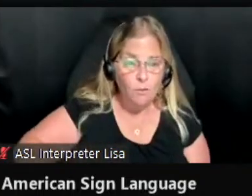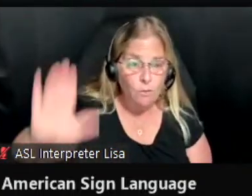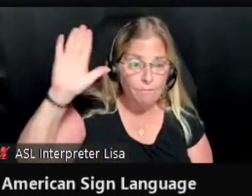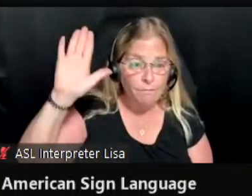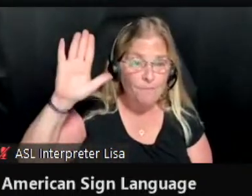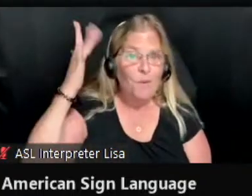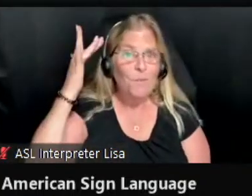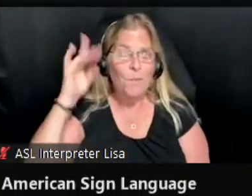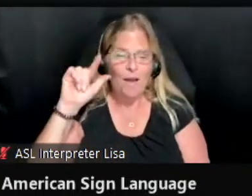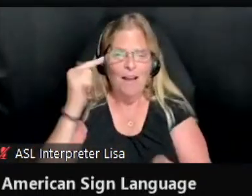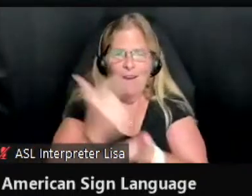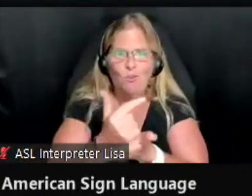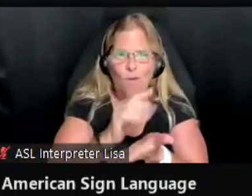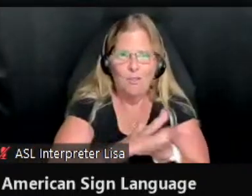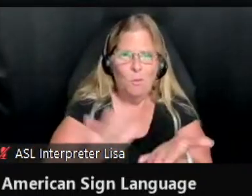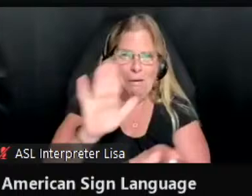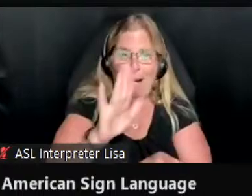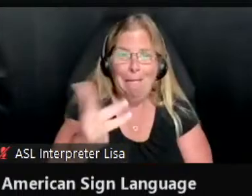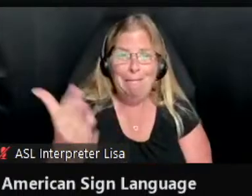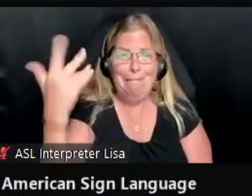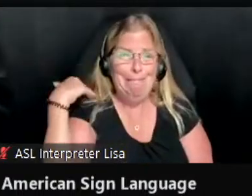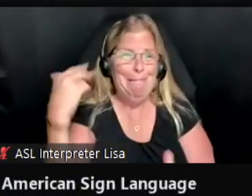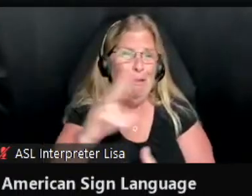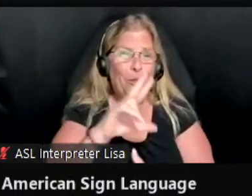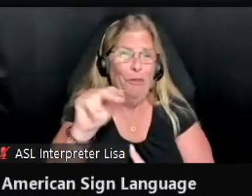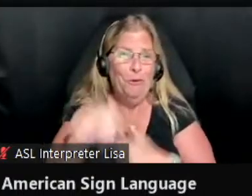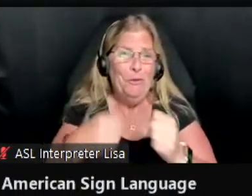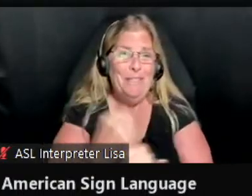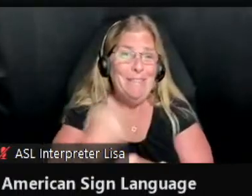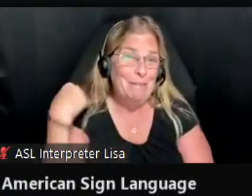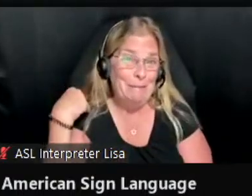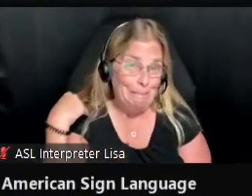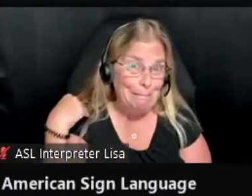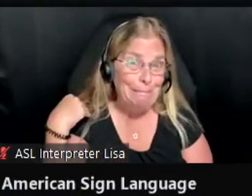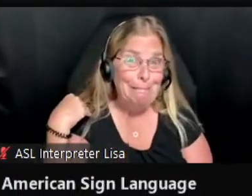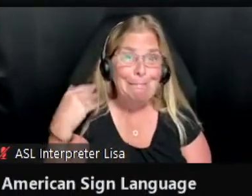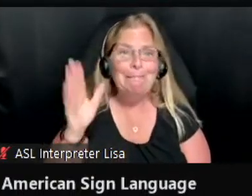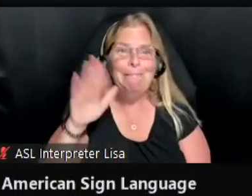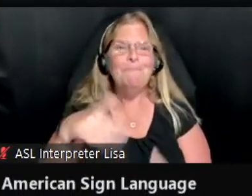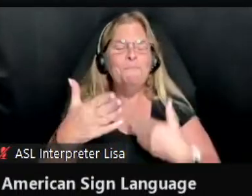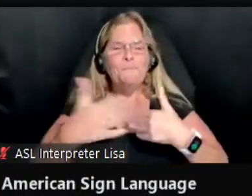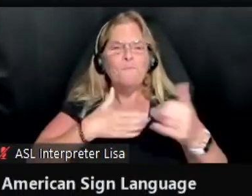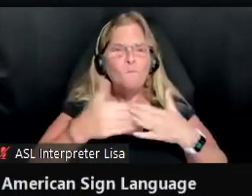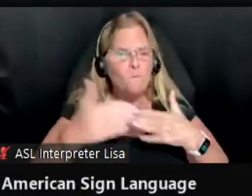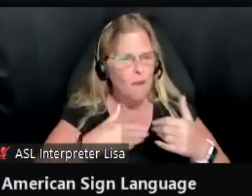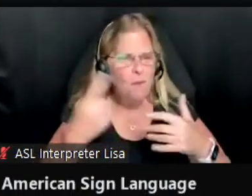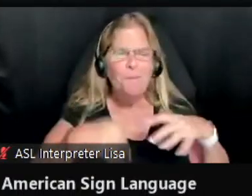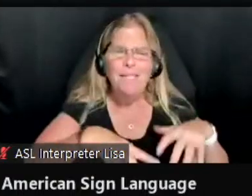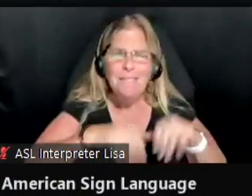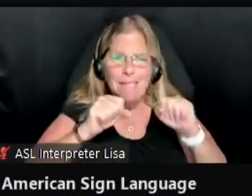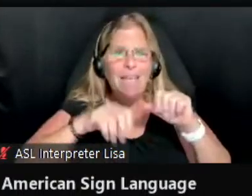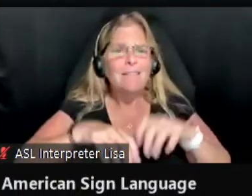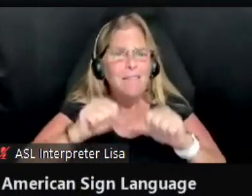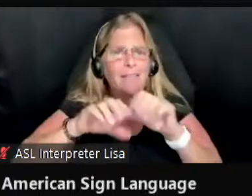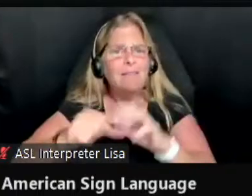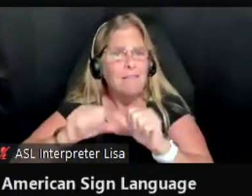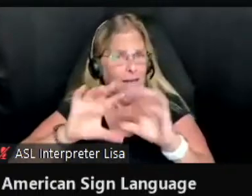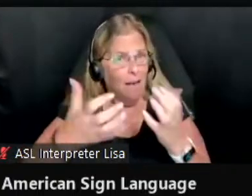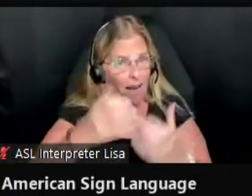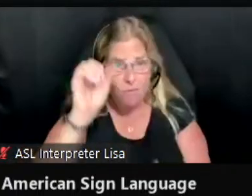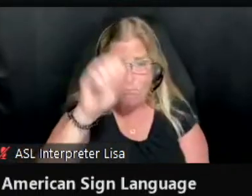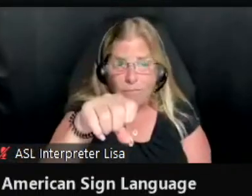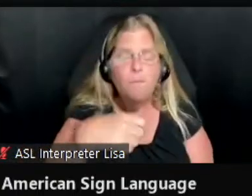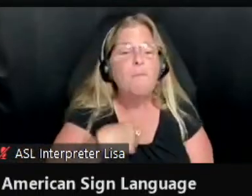from college like almost 3 decades ago. Even though I do constantly take classes, I just